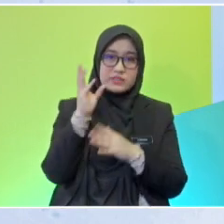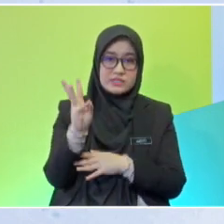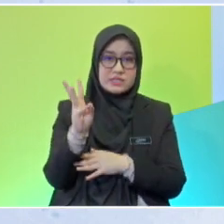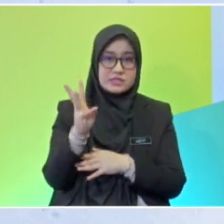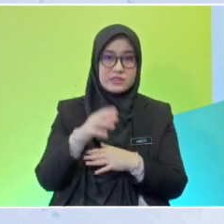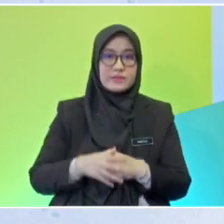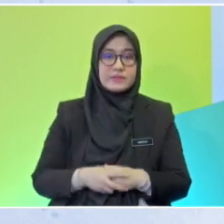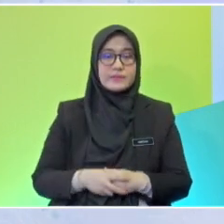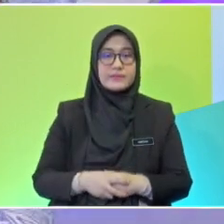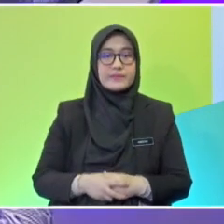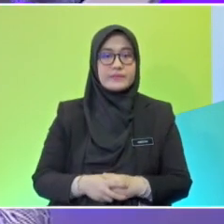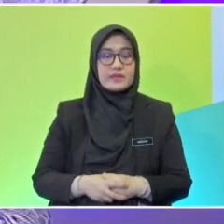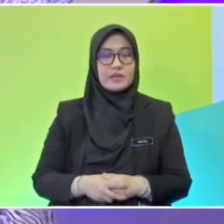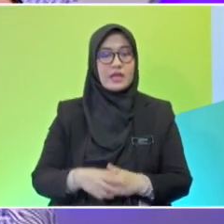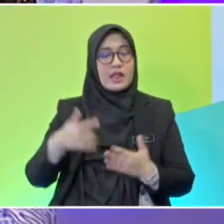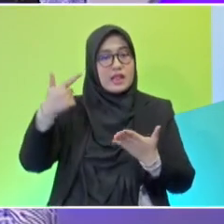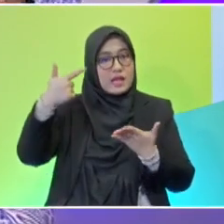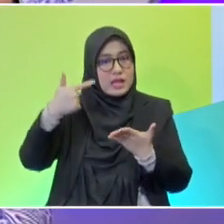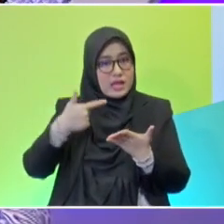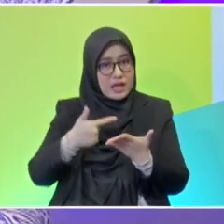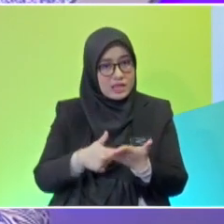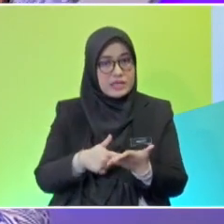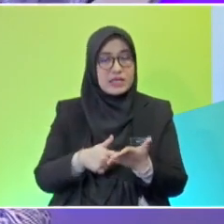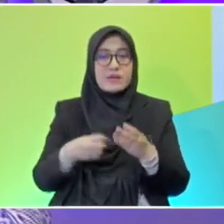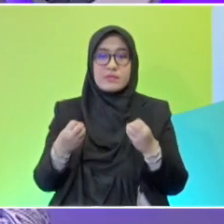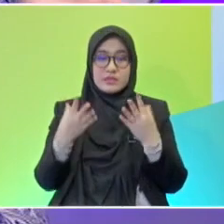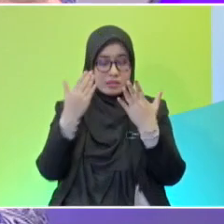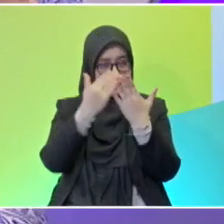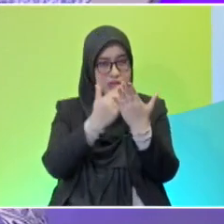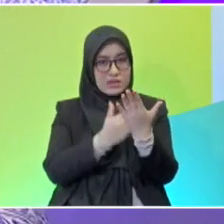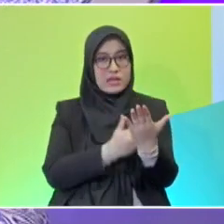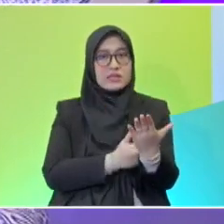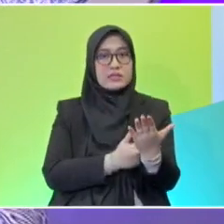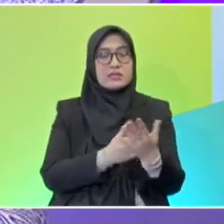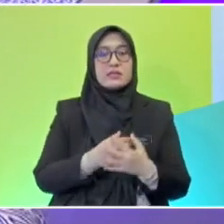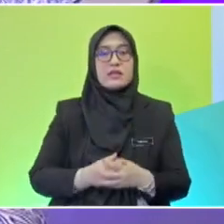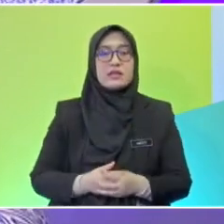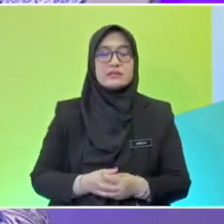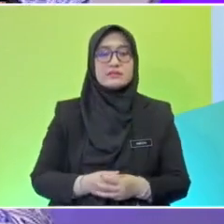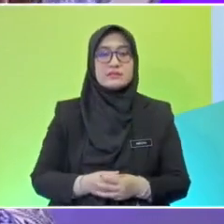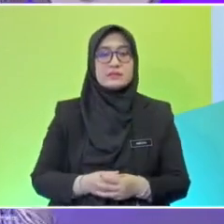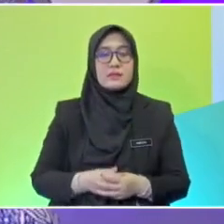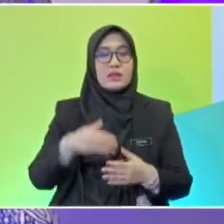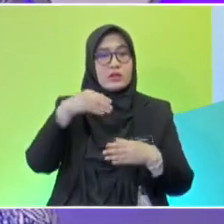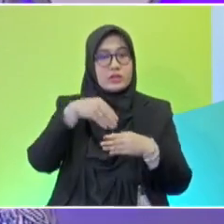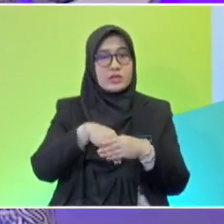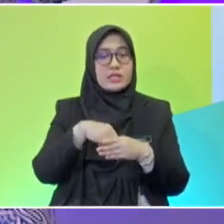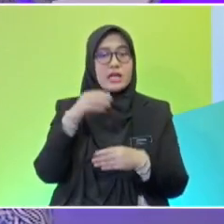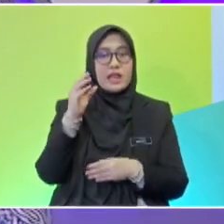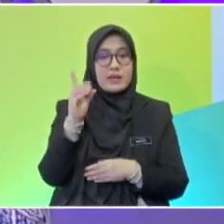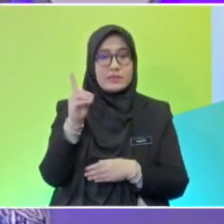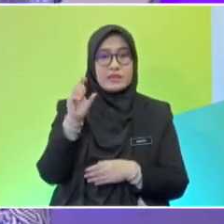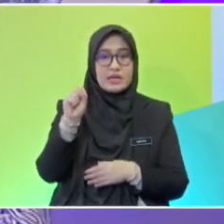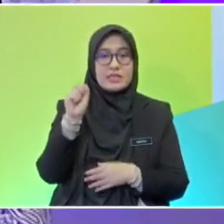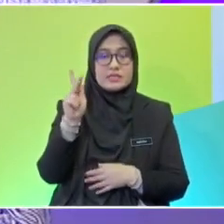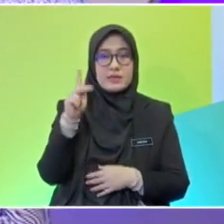there is a more detailed description that can be found in the DSKP. So in the DSKP, you will see the descriptor